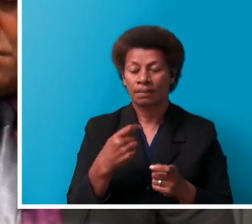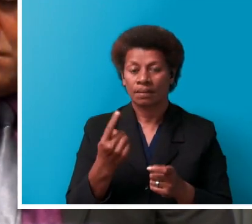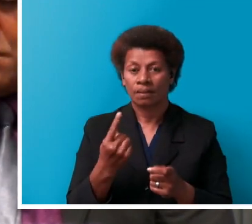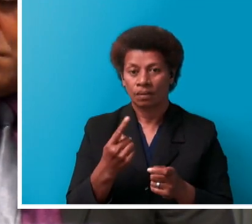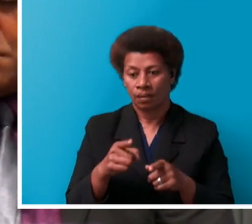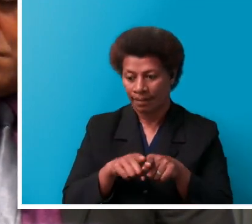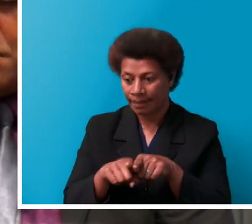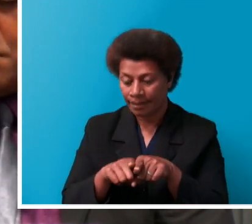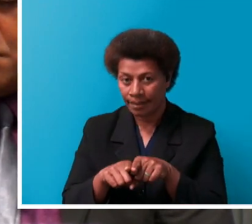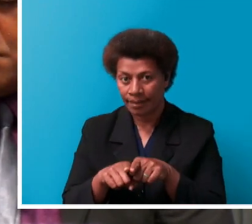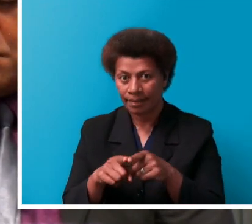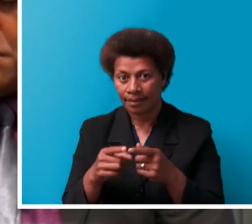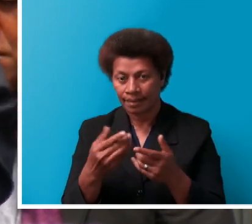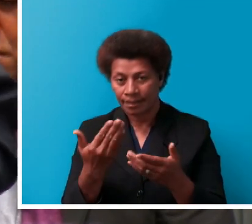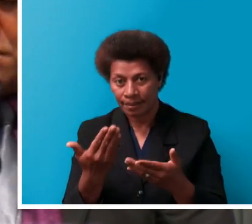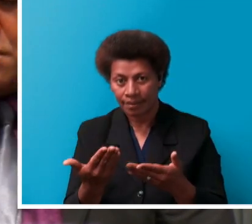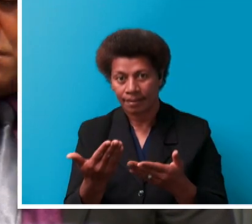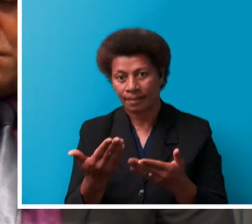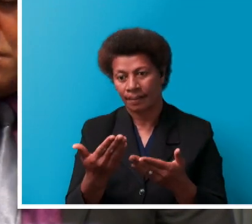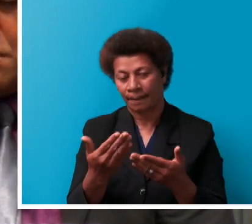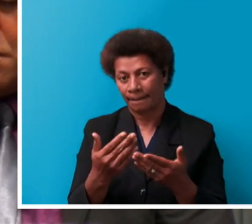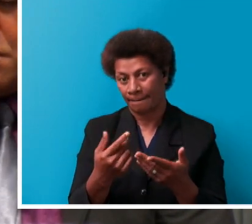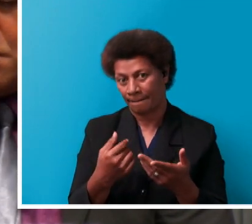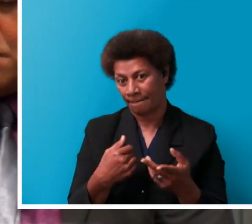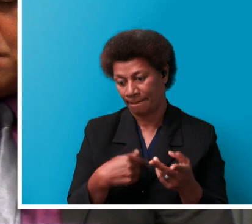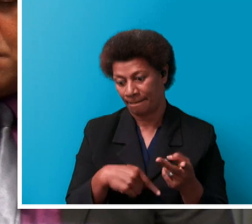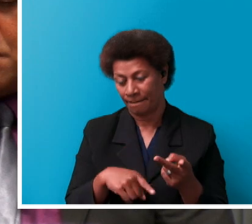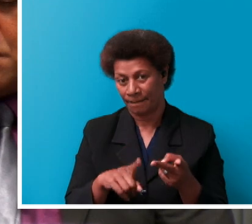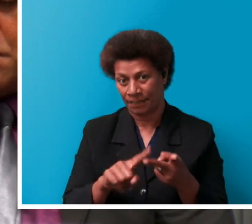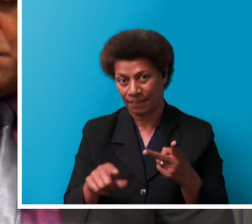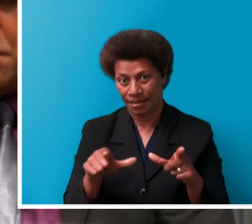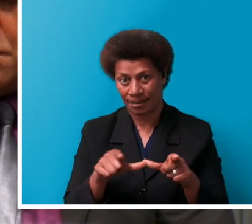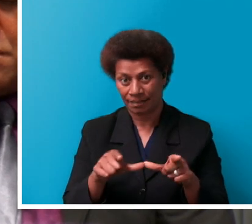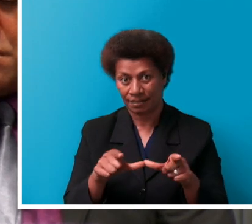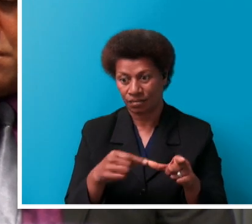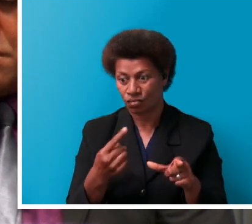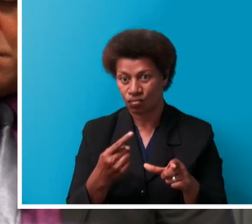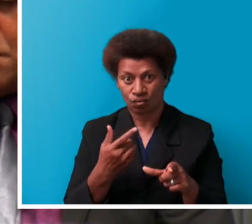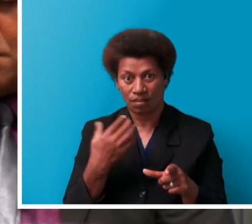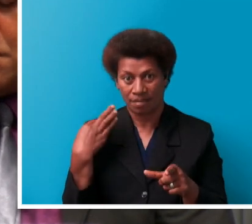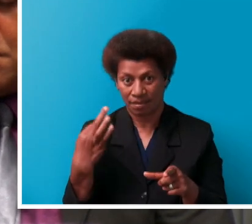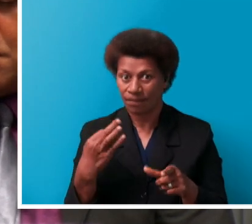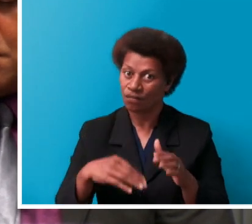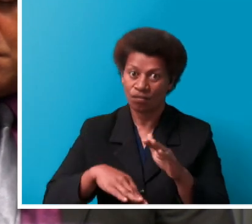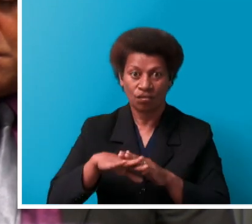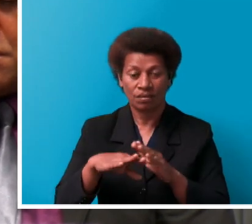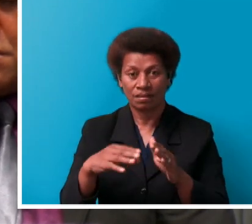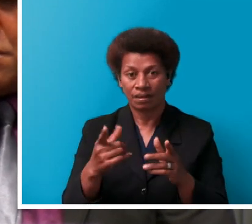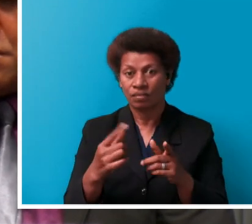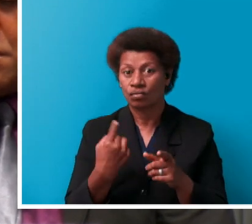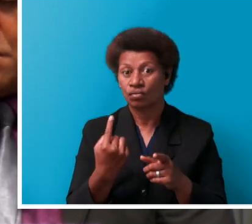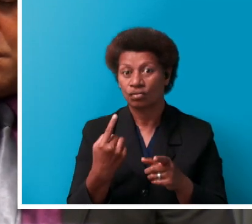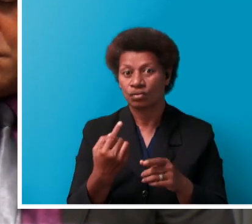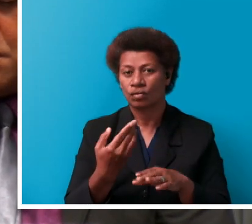permit, those completing their provisional license and awaiting to obtain full license, and those applying for driver license